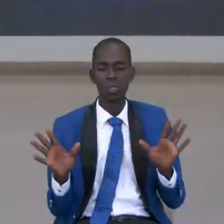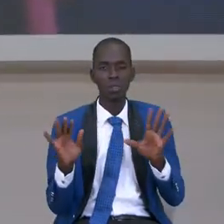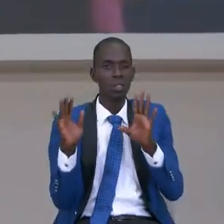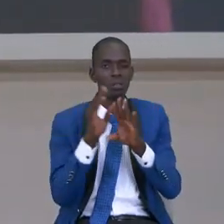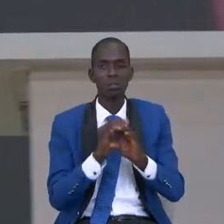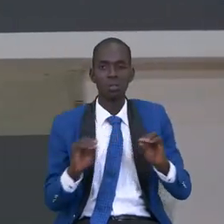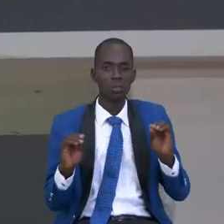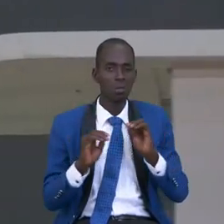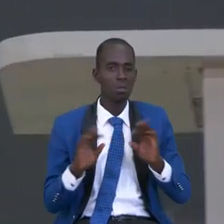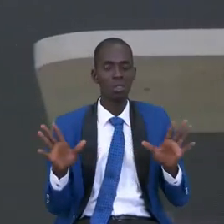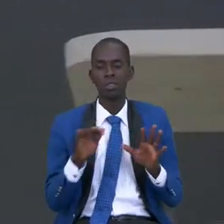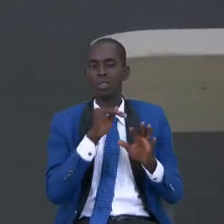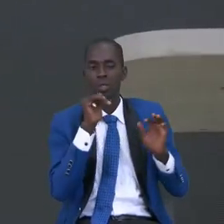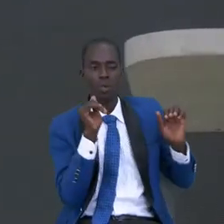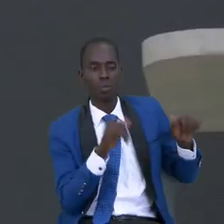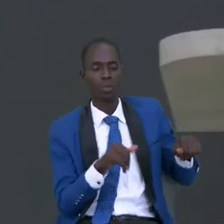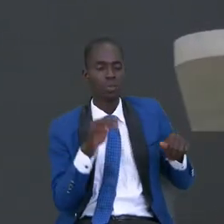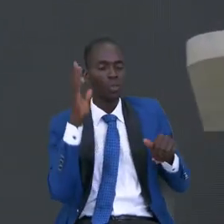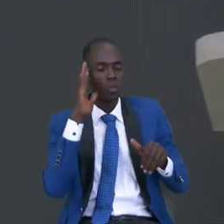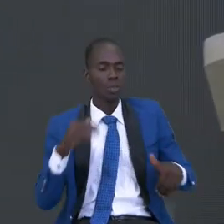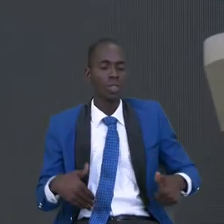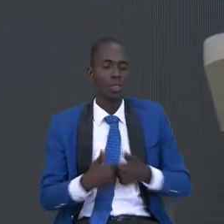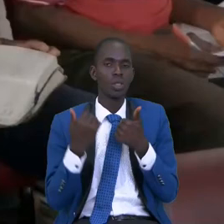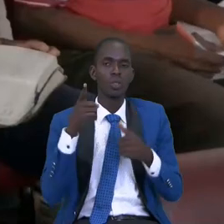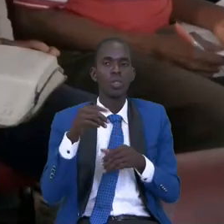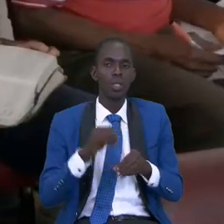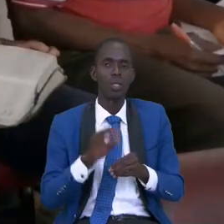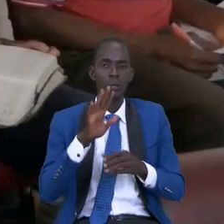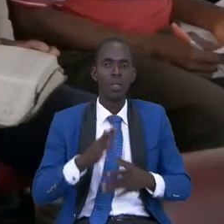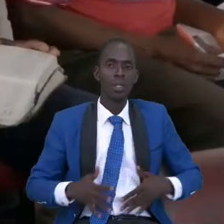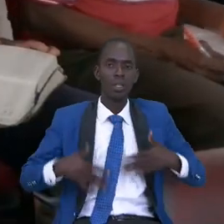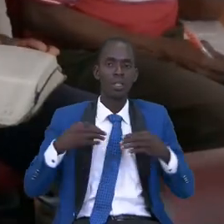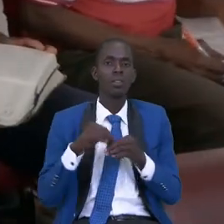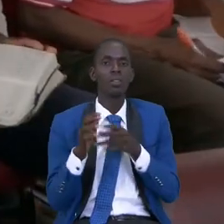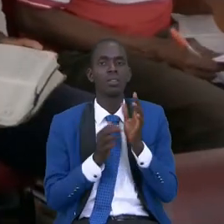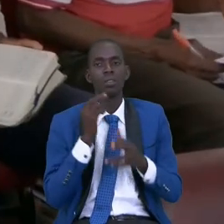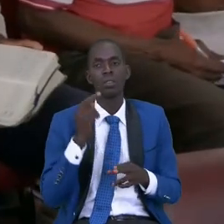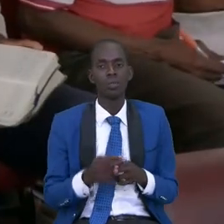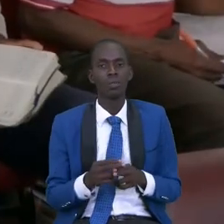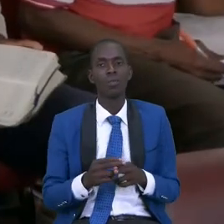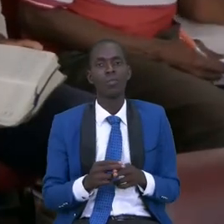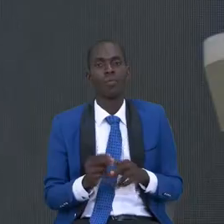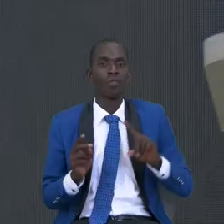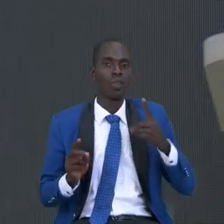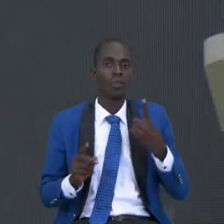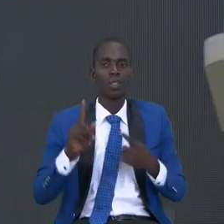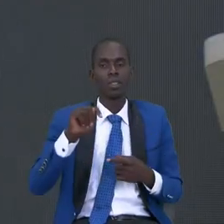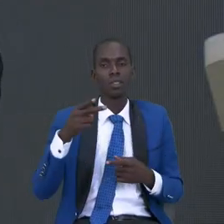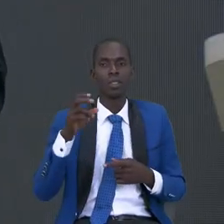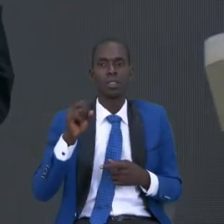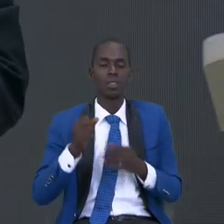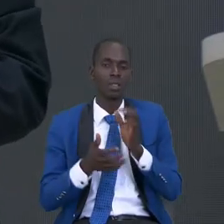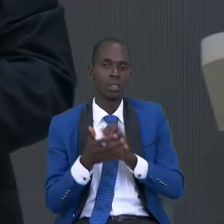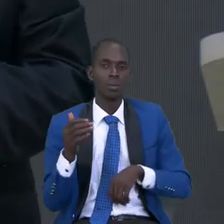nothing impossible will confront you in your life in Jesus' name. 1 Thessalonians chapter